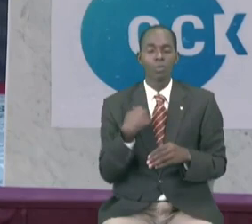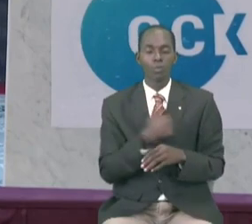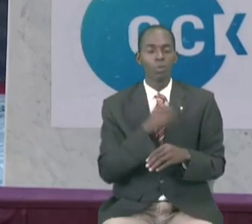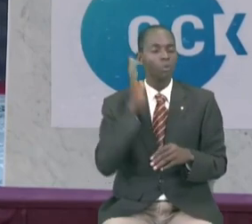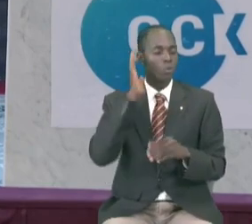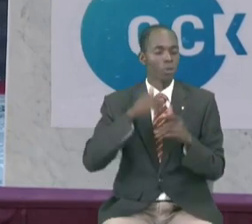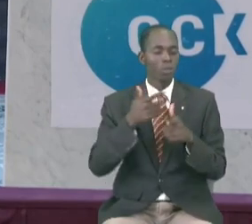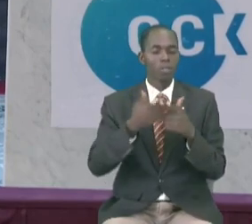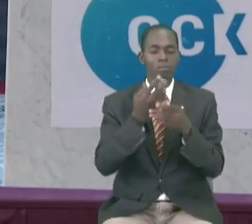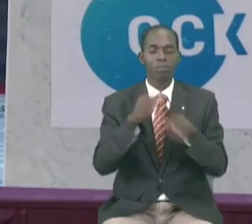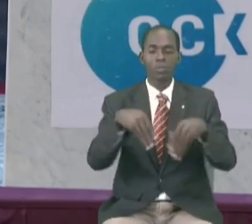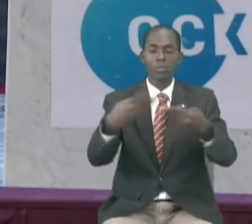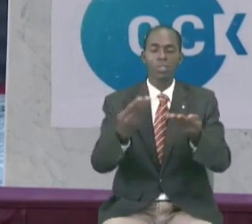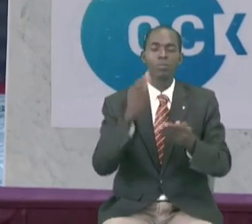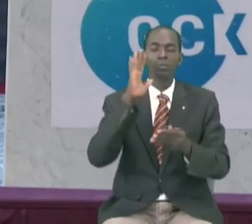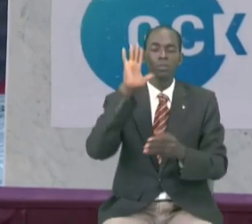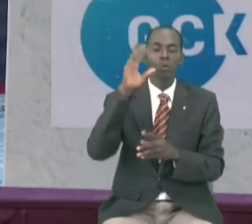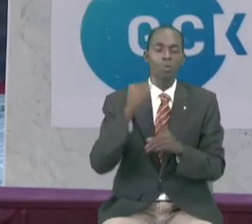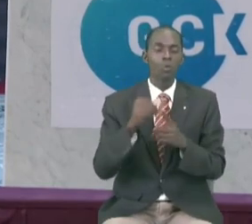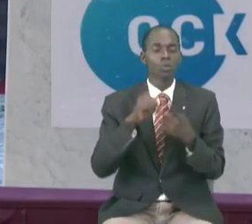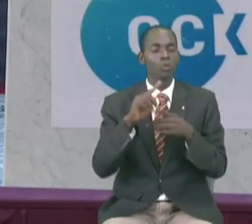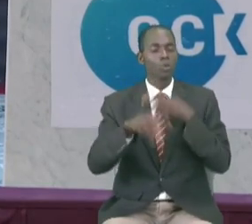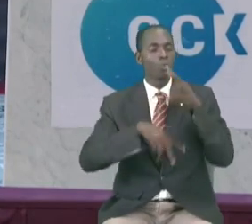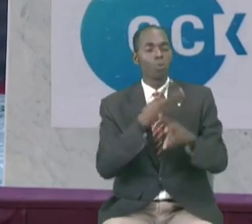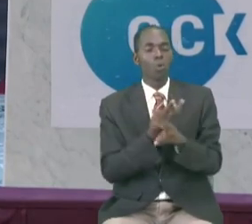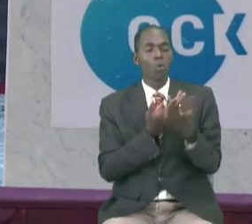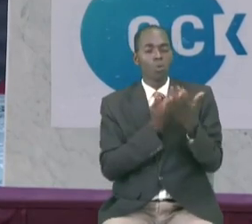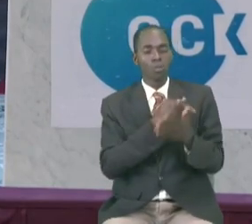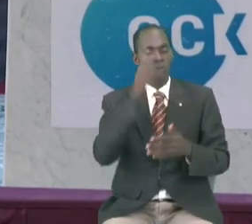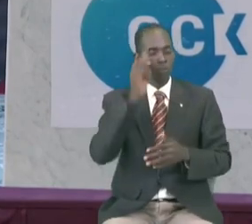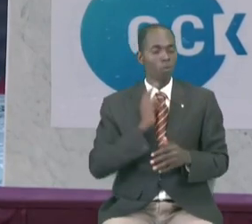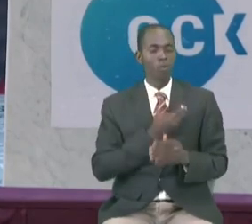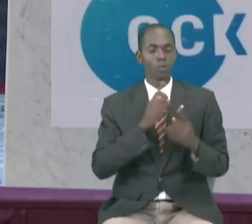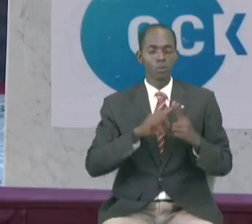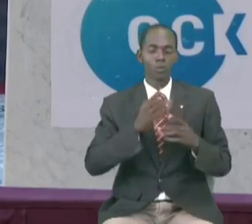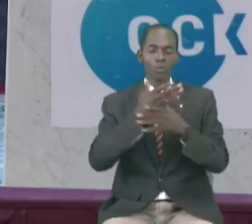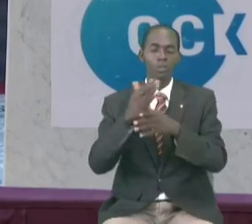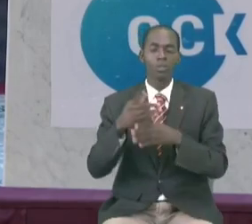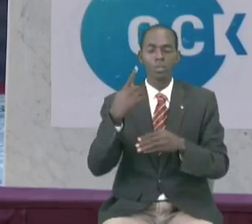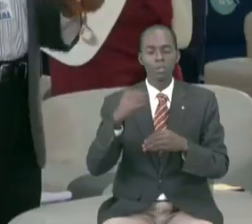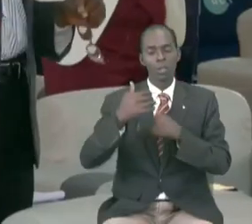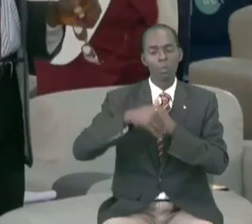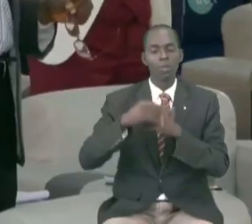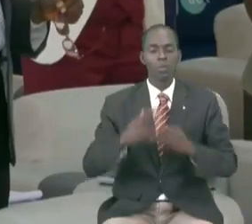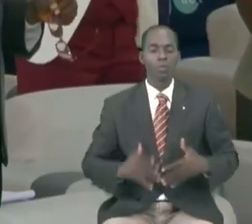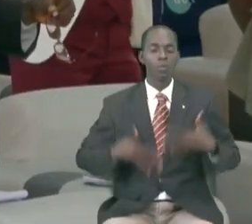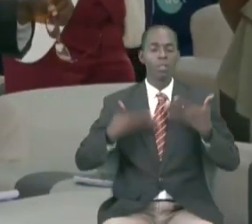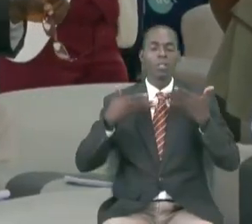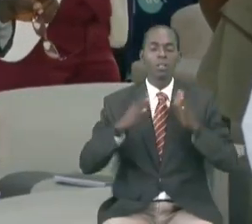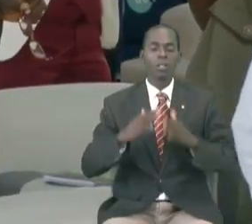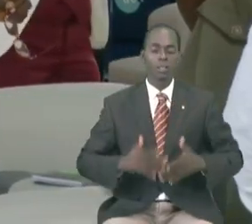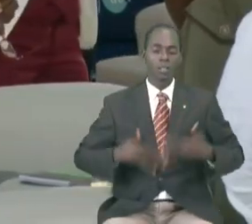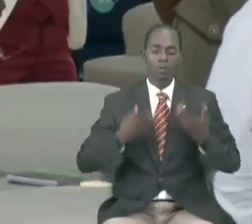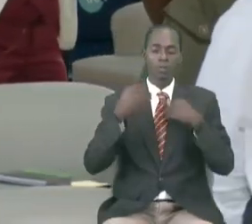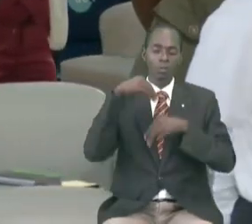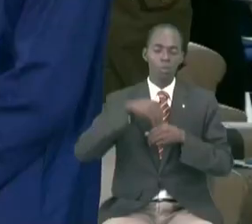Let life come into us and through us into multitudes of people. Thank you, because we